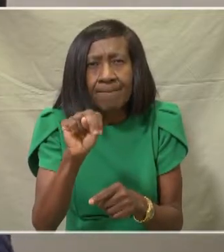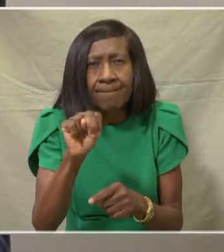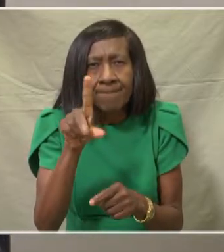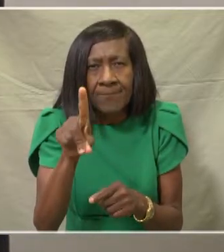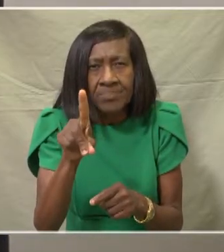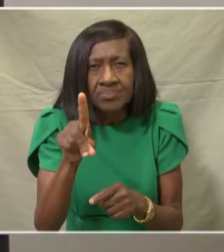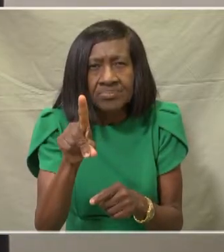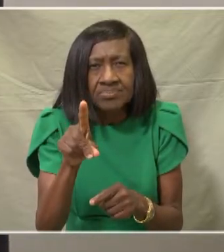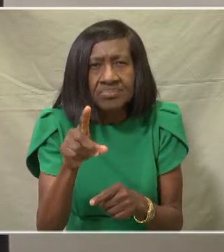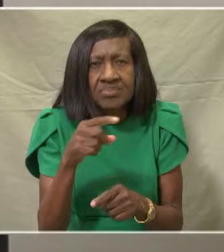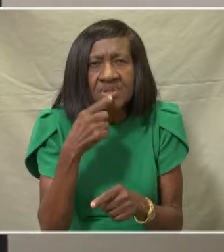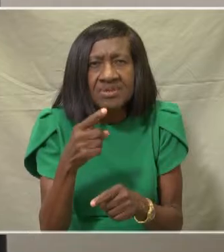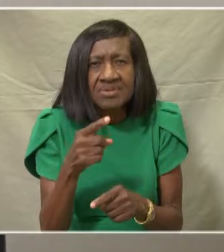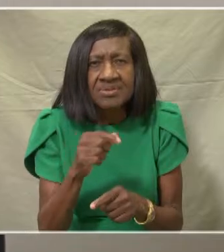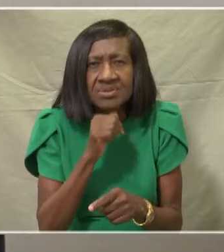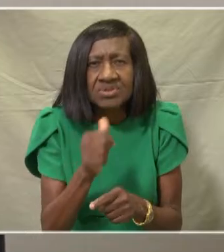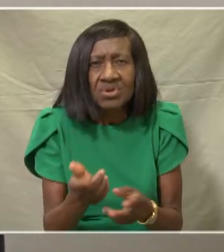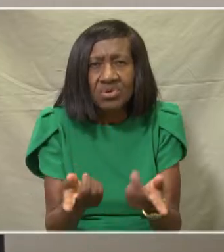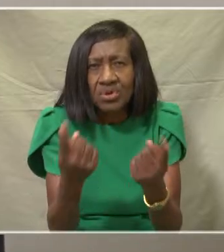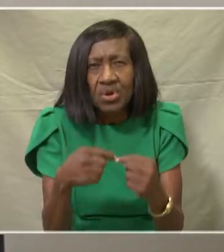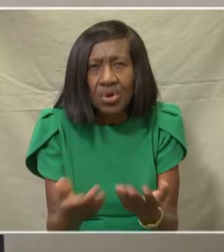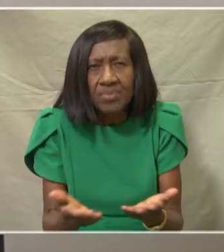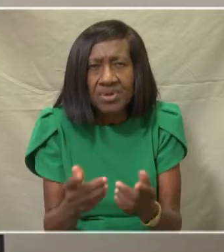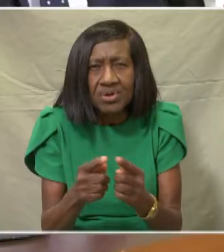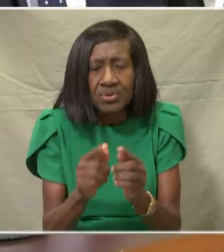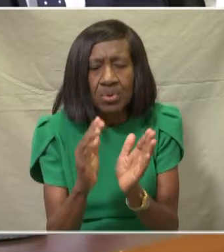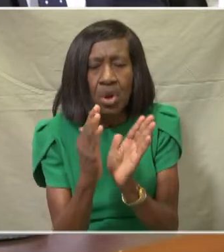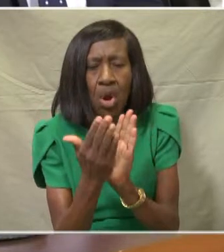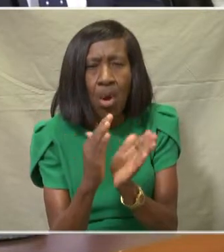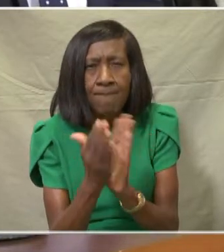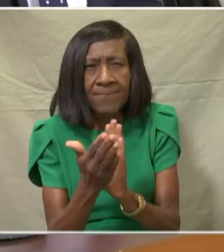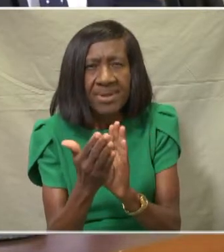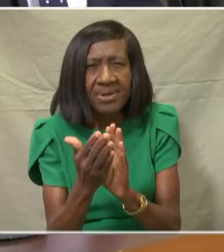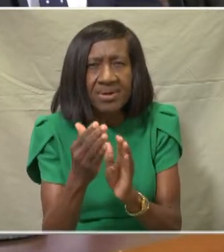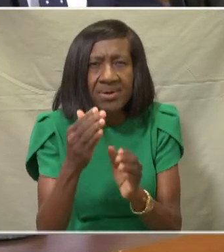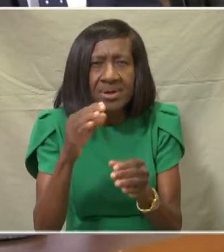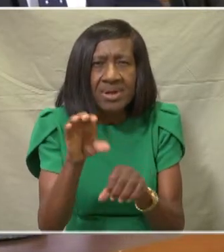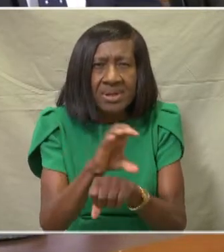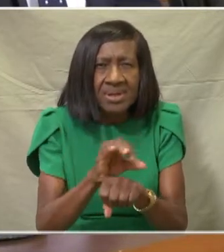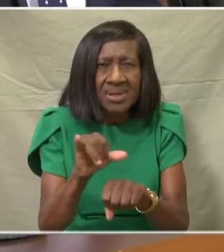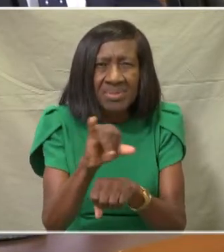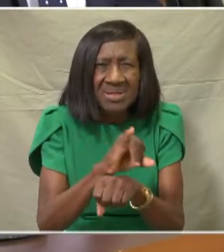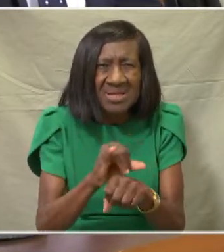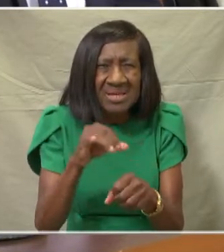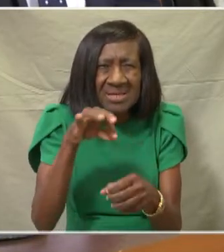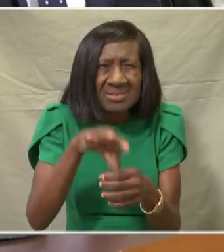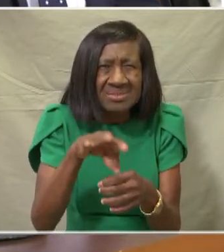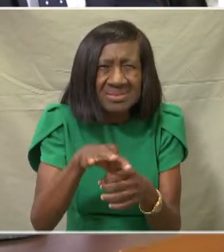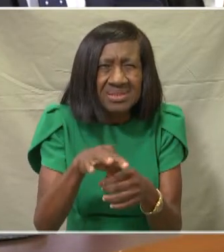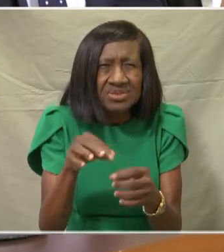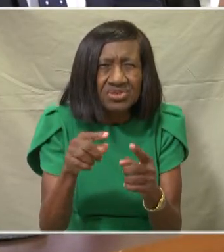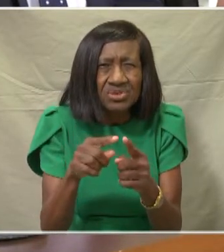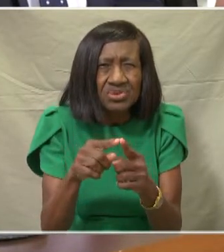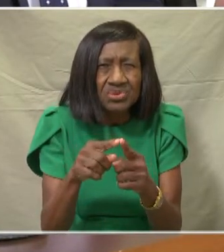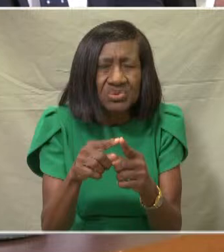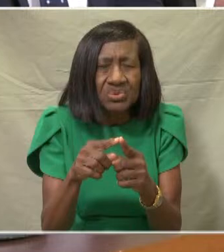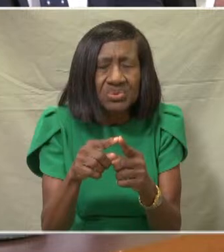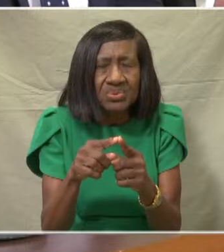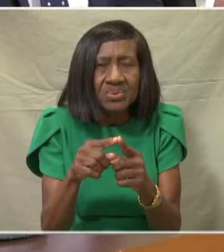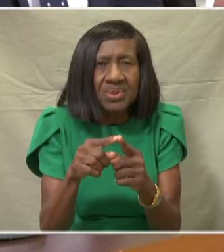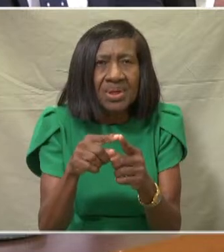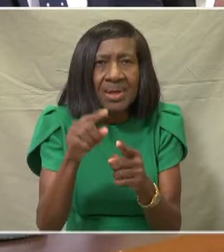here and in some way compare the elections of the Cayman Islands to the elections in Ireland. Really, that's not what it's about.